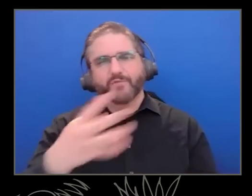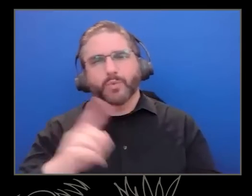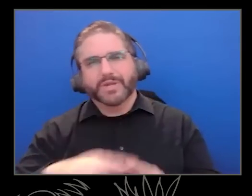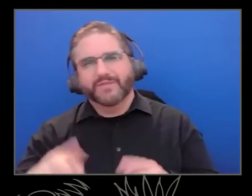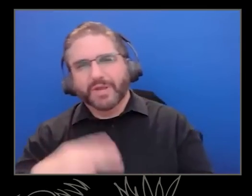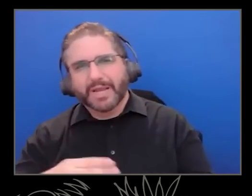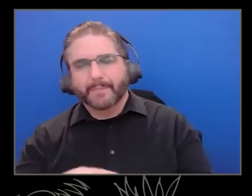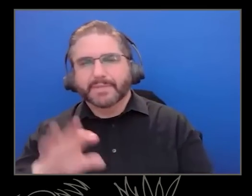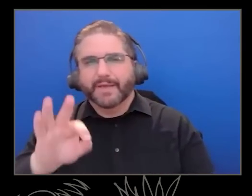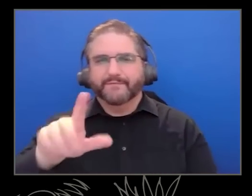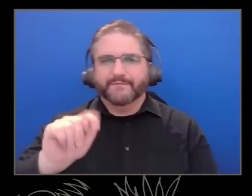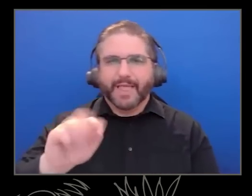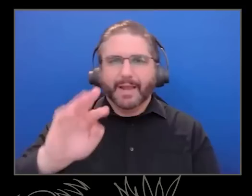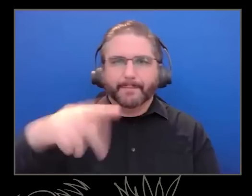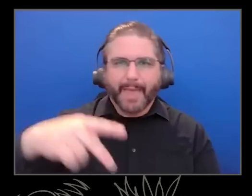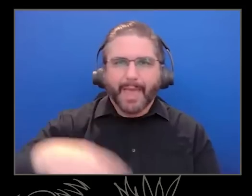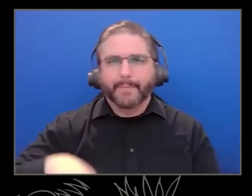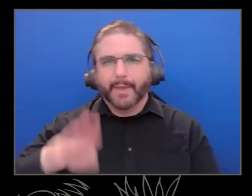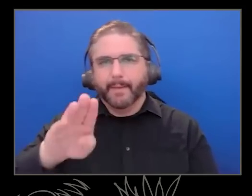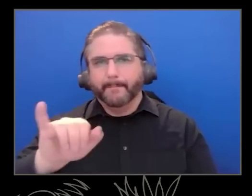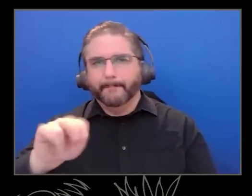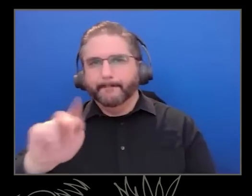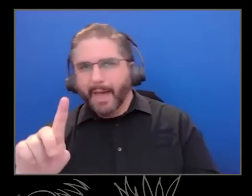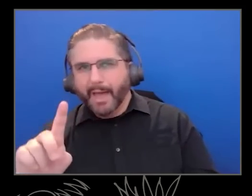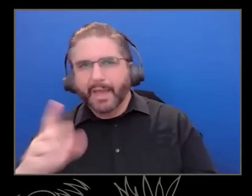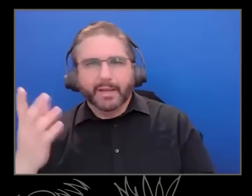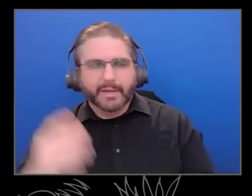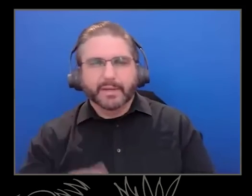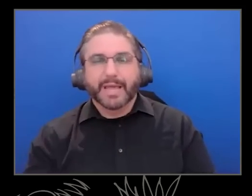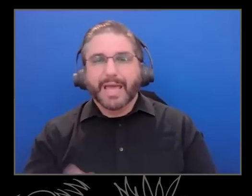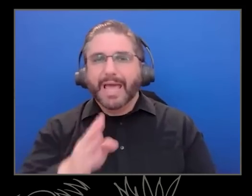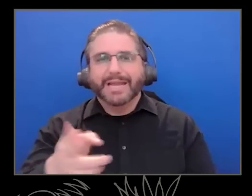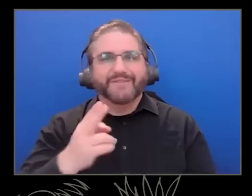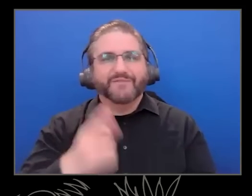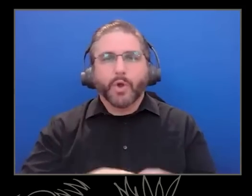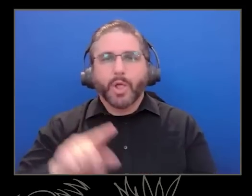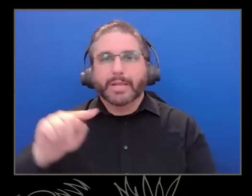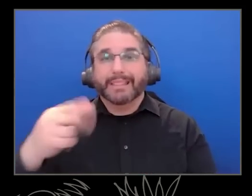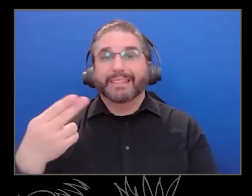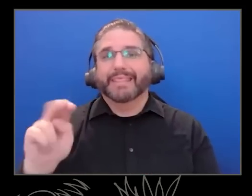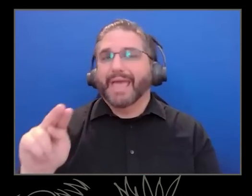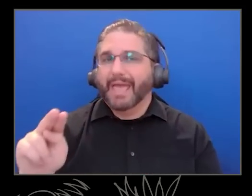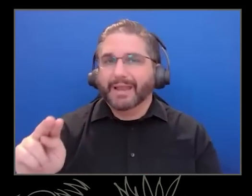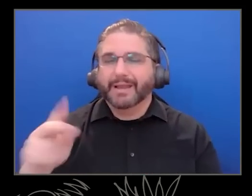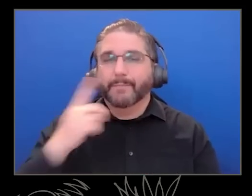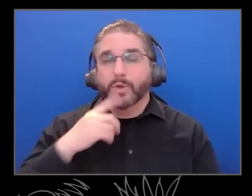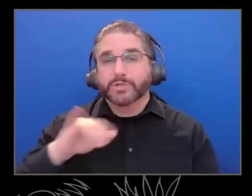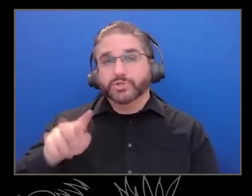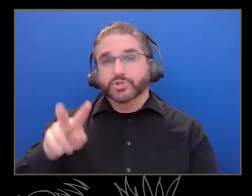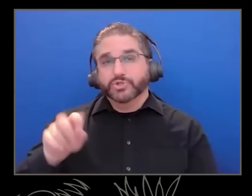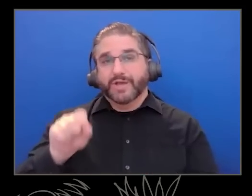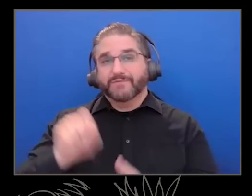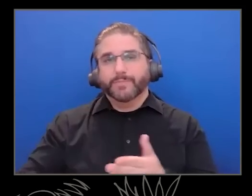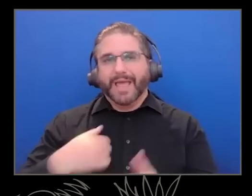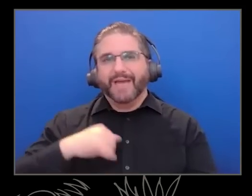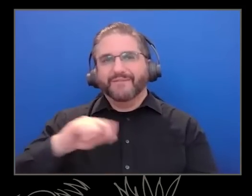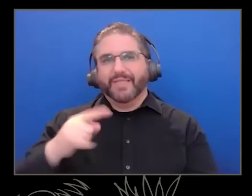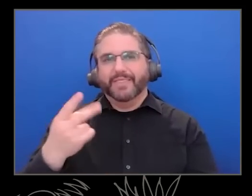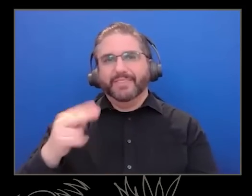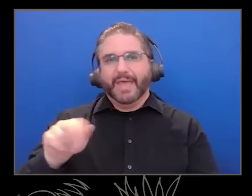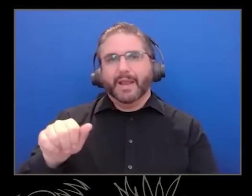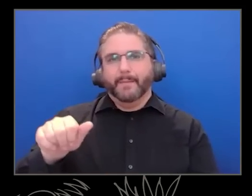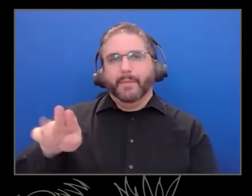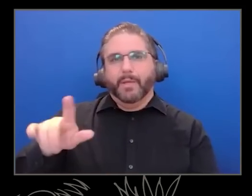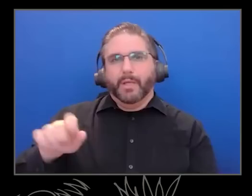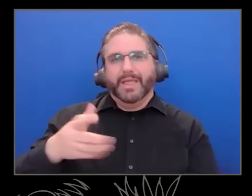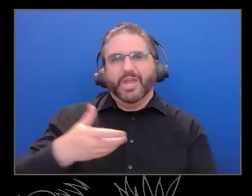as flat map or bind. Never call it then because of JavaScript's thenable interface. You just don't